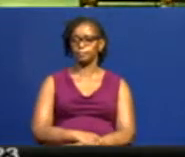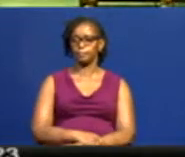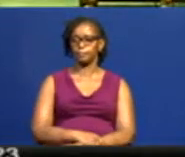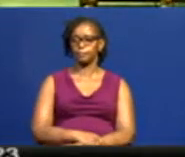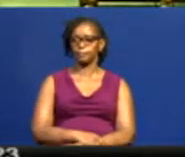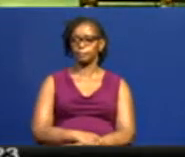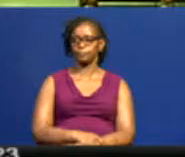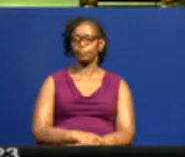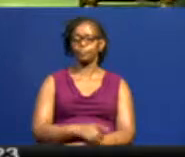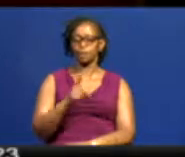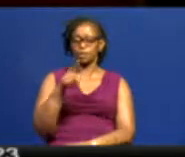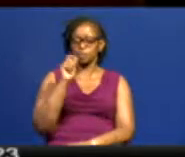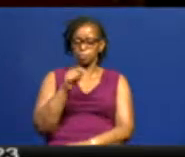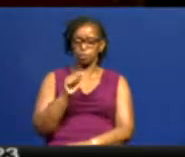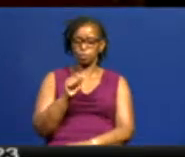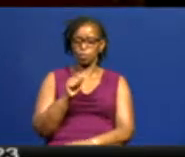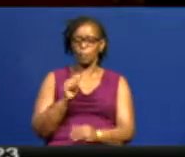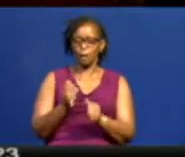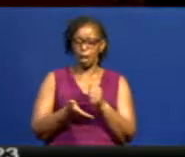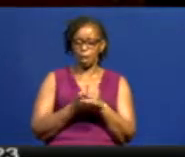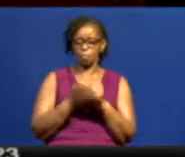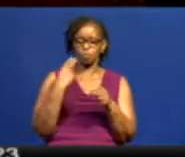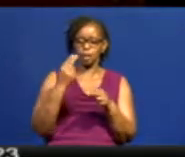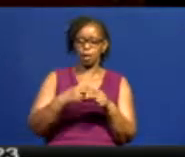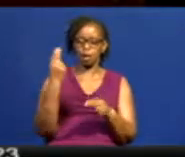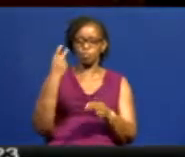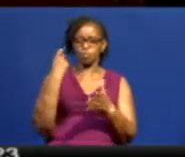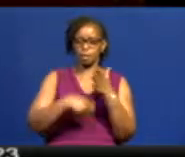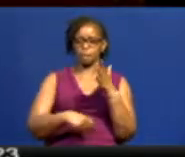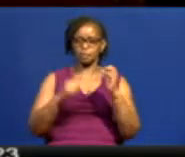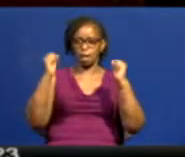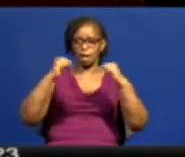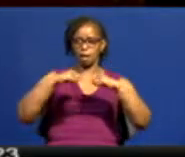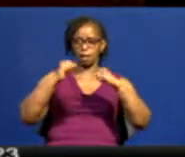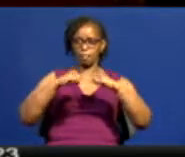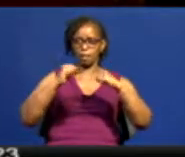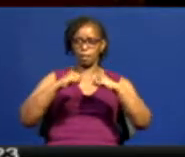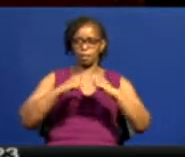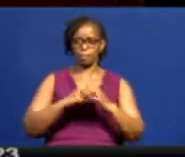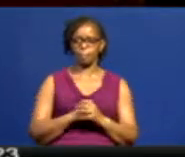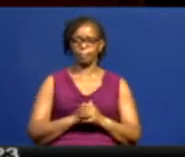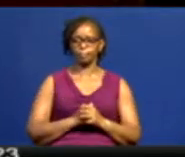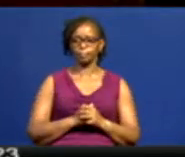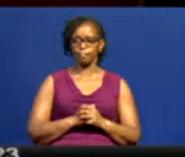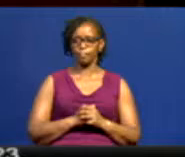This will also apply to double tax agreements. So, Honorable Speaker,